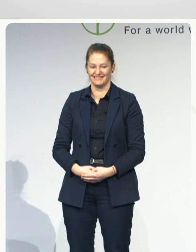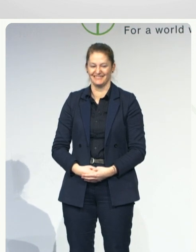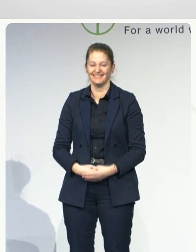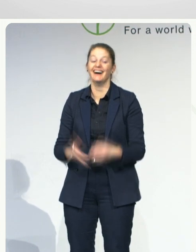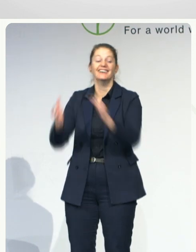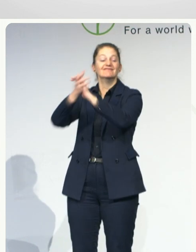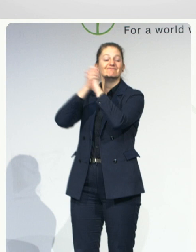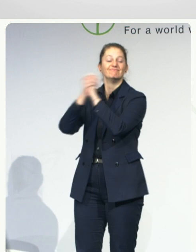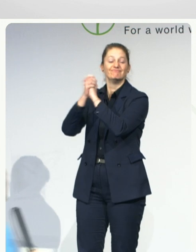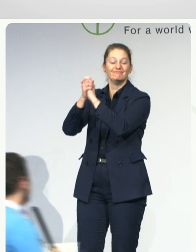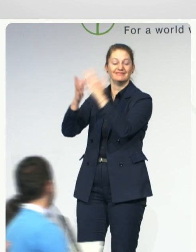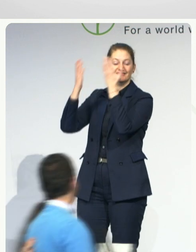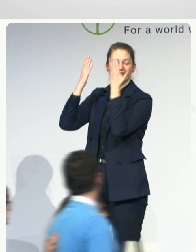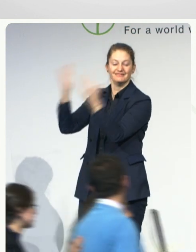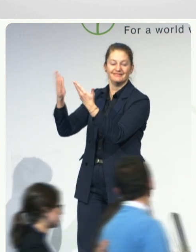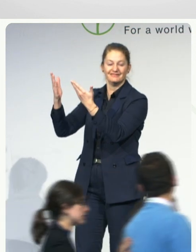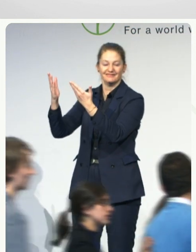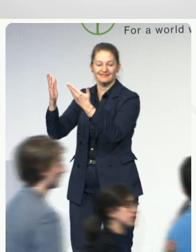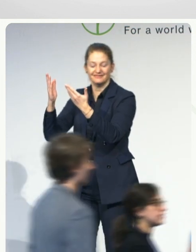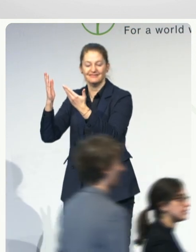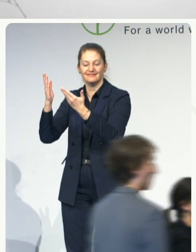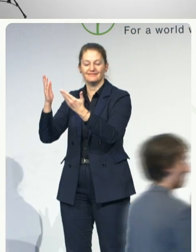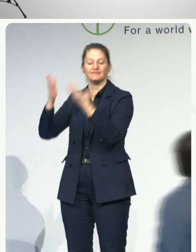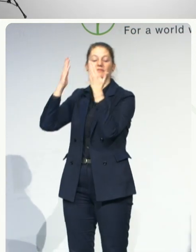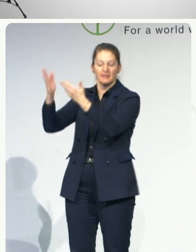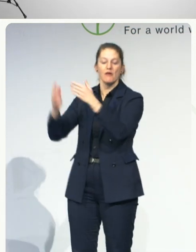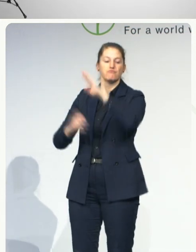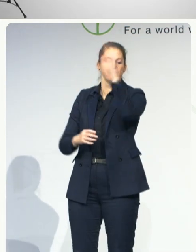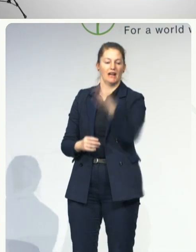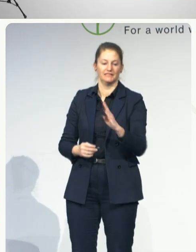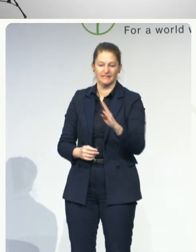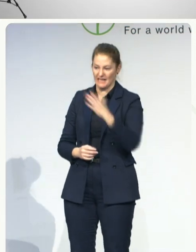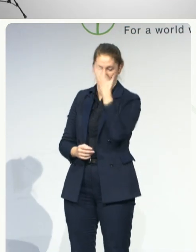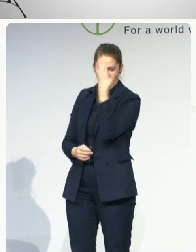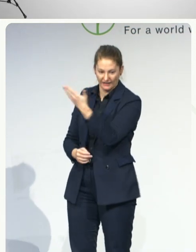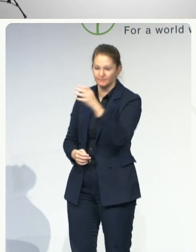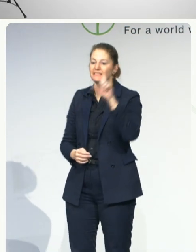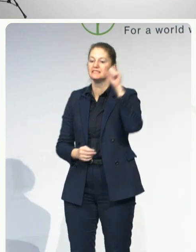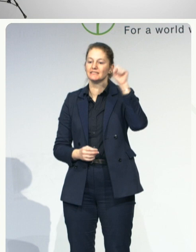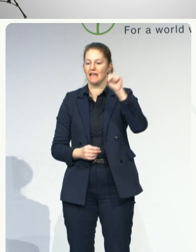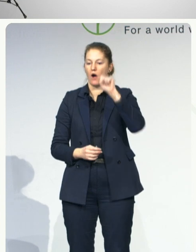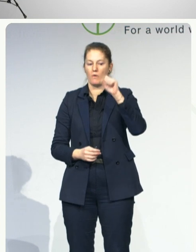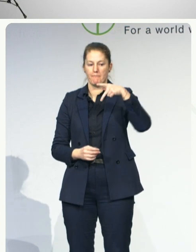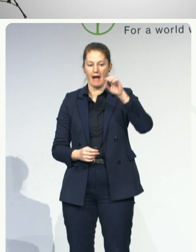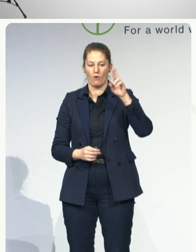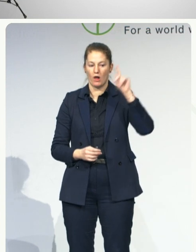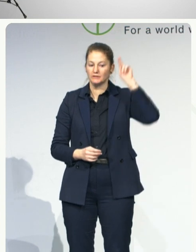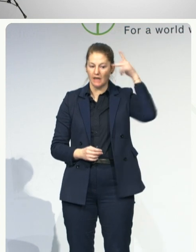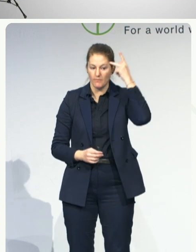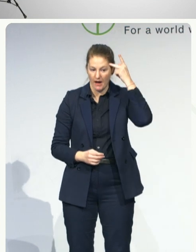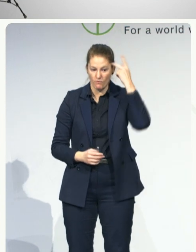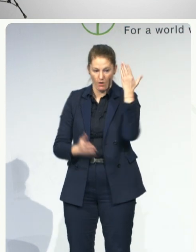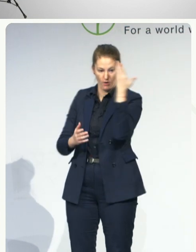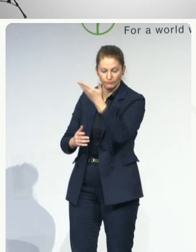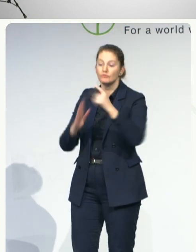Congratulations to mais diferenças from São Paulo, Brazil for Projeto Brincar. In Projeto Brincar,